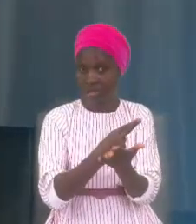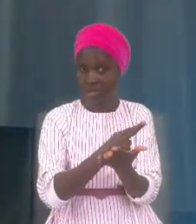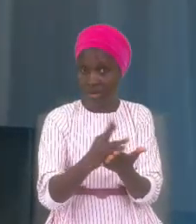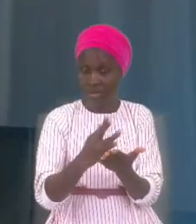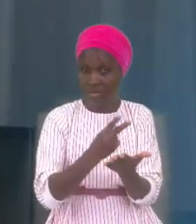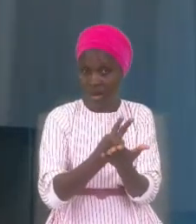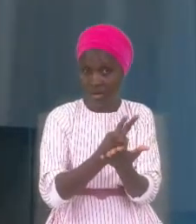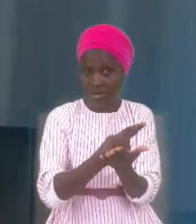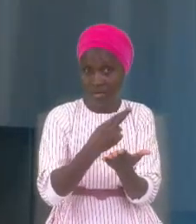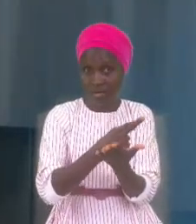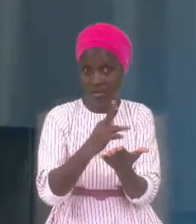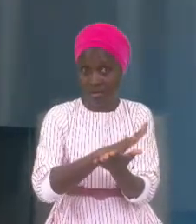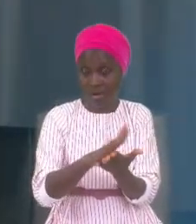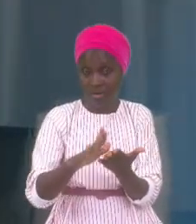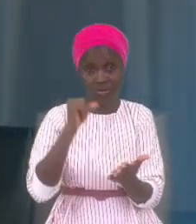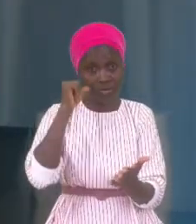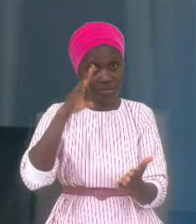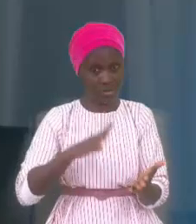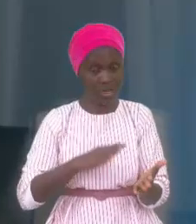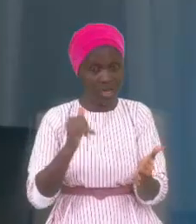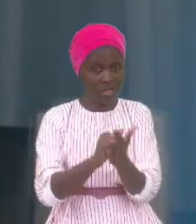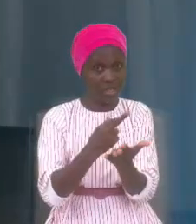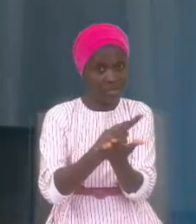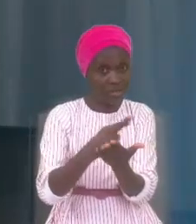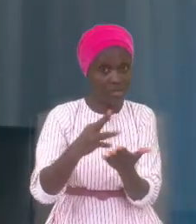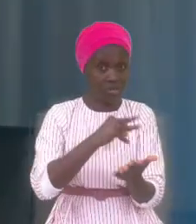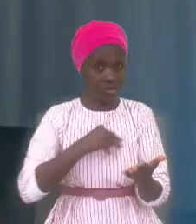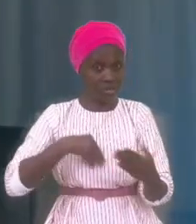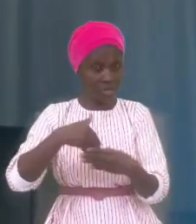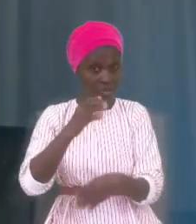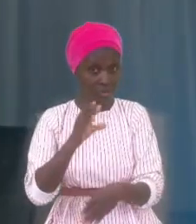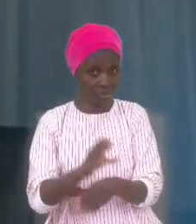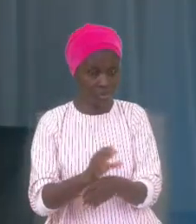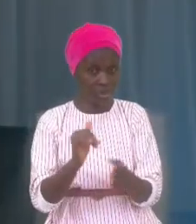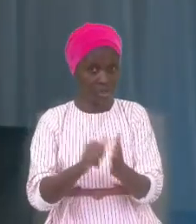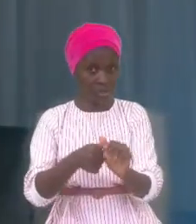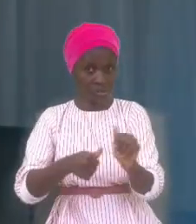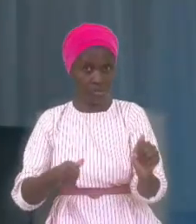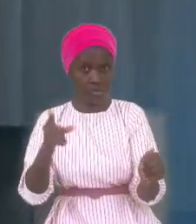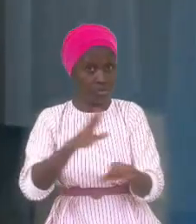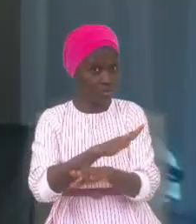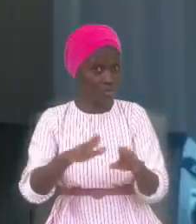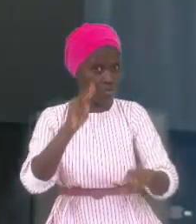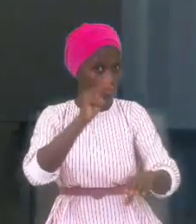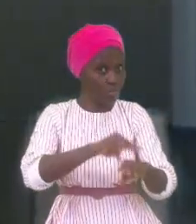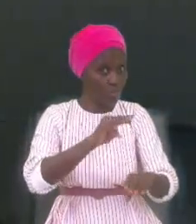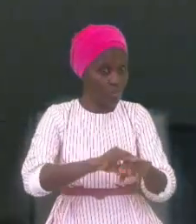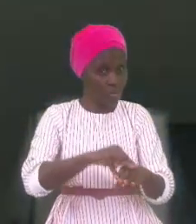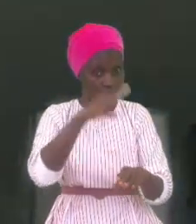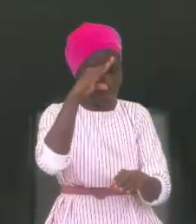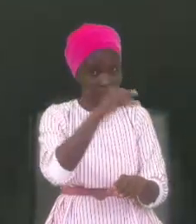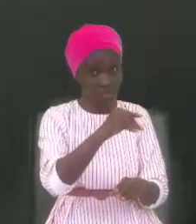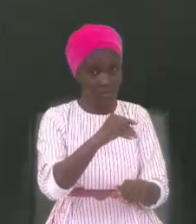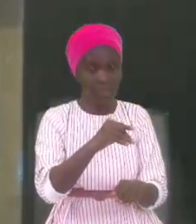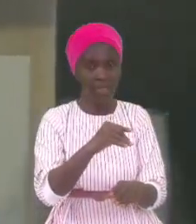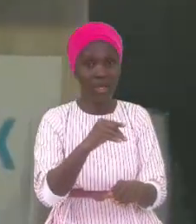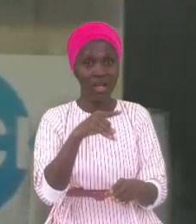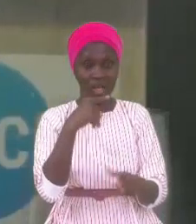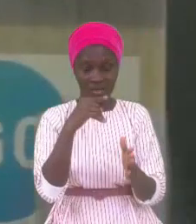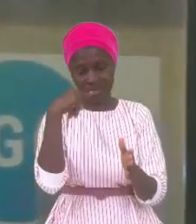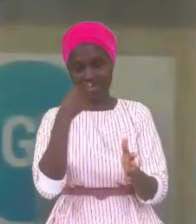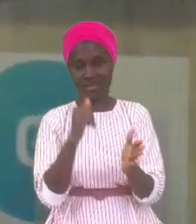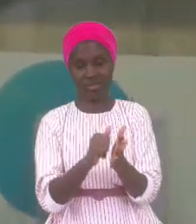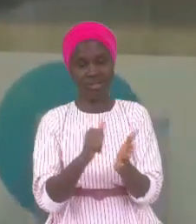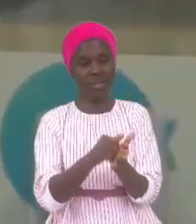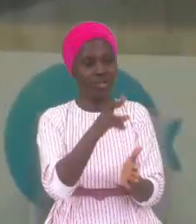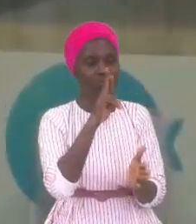member, because she never spoke a word of warning to him and said, you're saved, you're forever saved, you're saved, and everything is